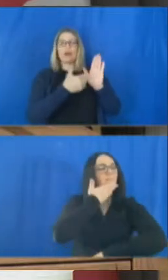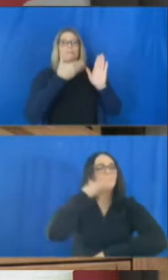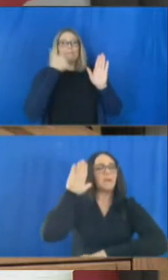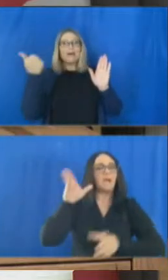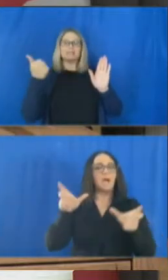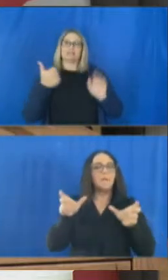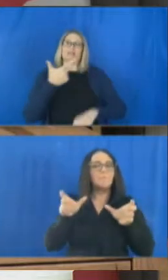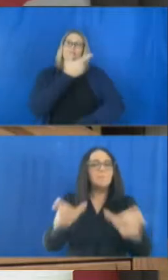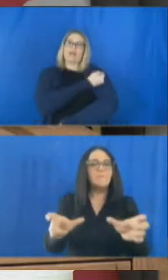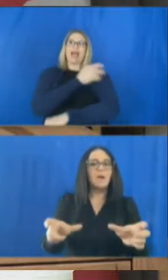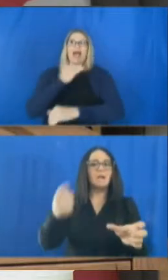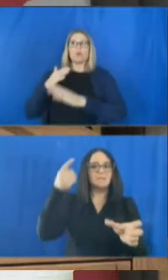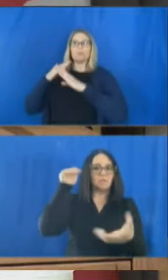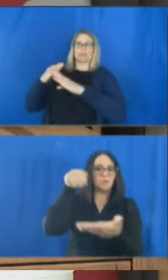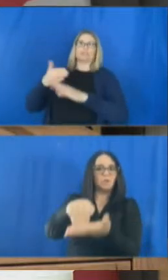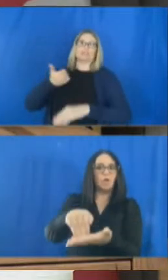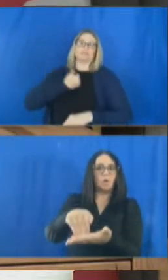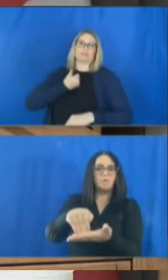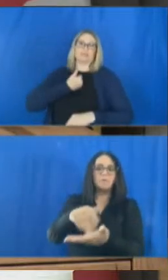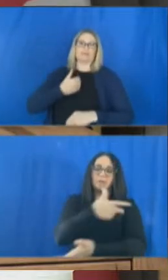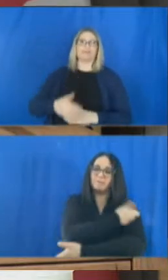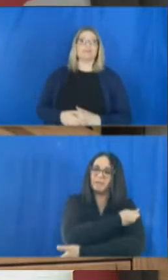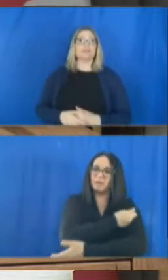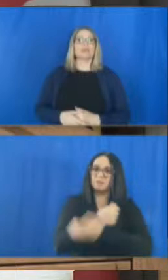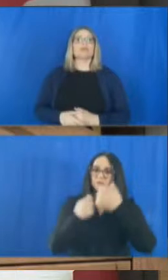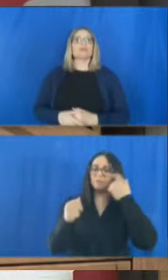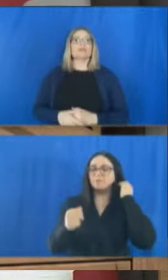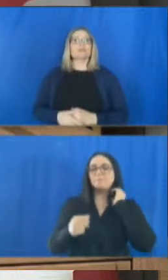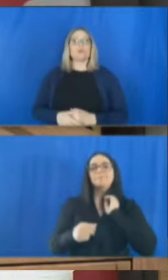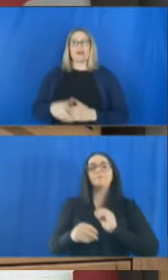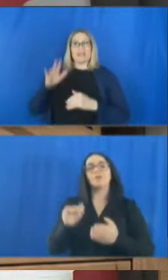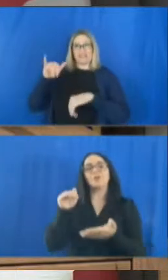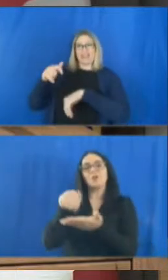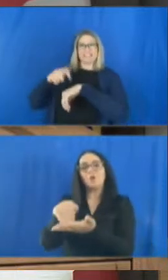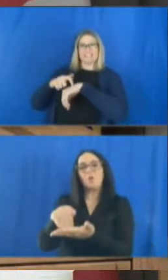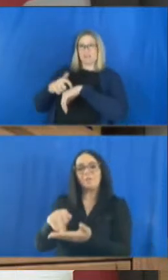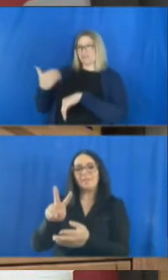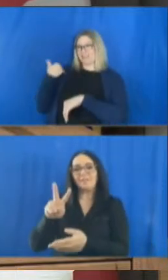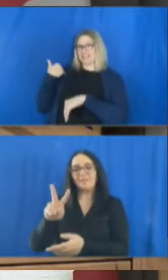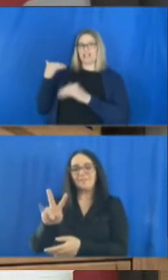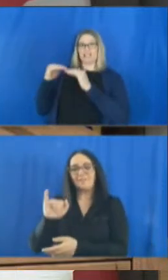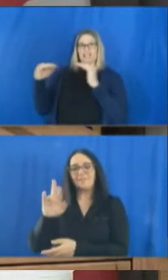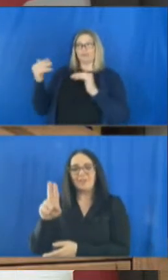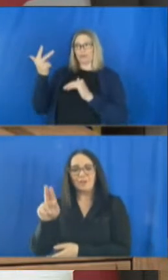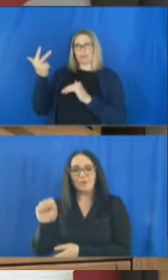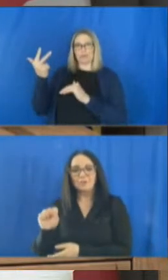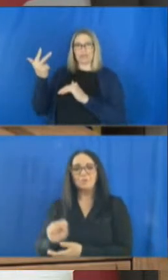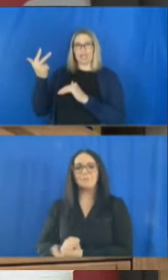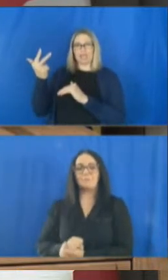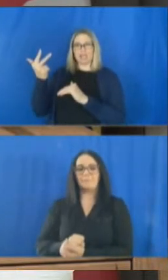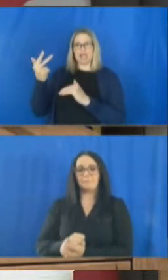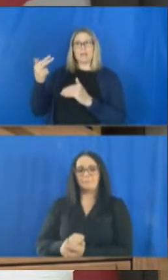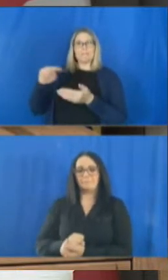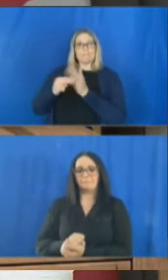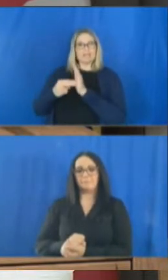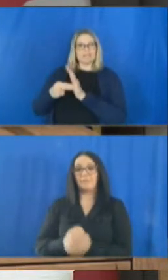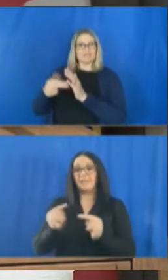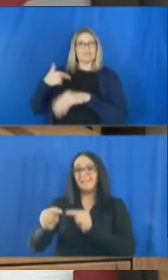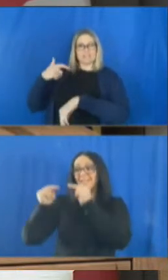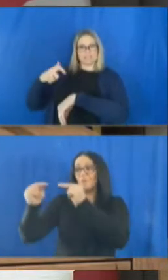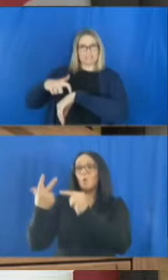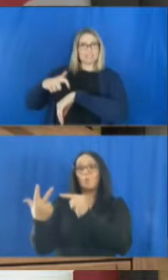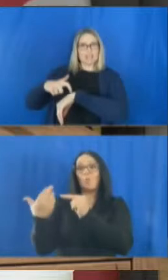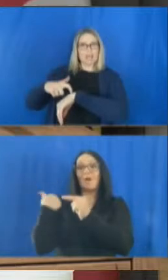appropriately deal with the rising case numbers and hospitalizations that we knew were coming, while providing as much support to our hospitals and